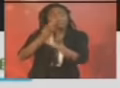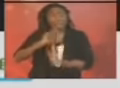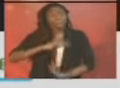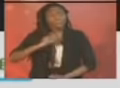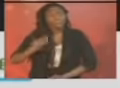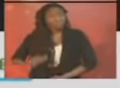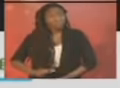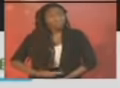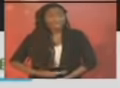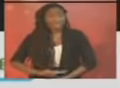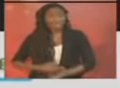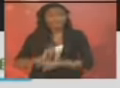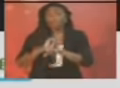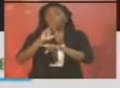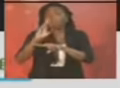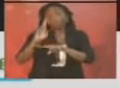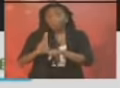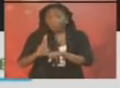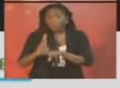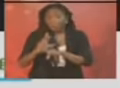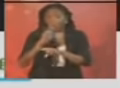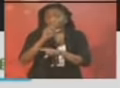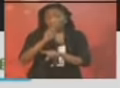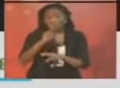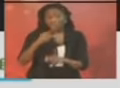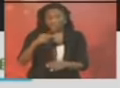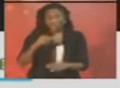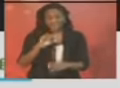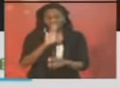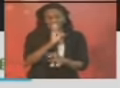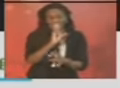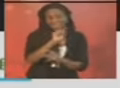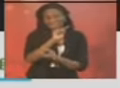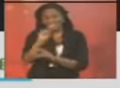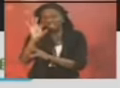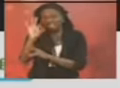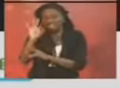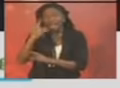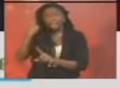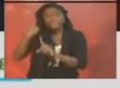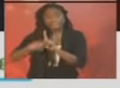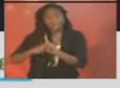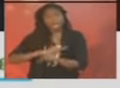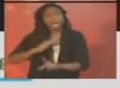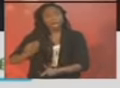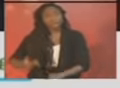are in the last trimester, the last 3 months of pregnancy. Next slide, please.